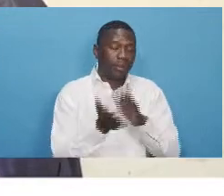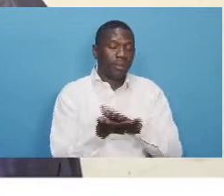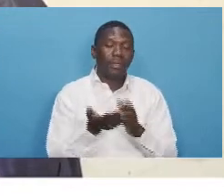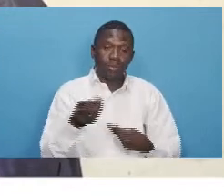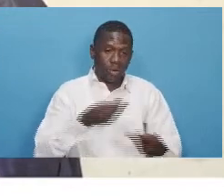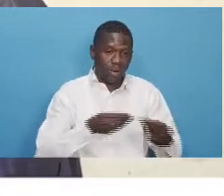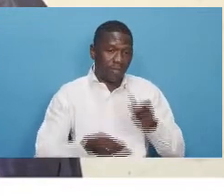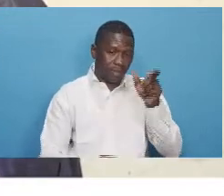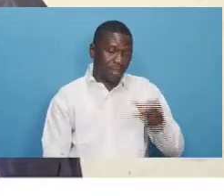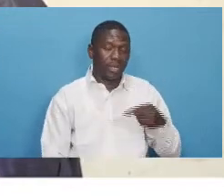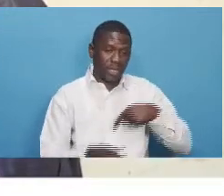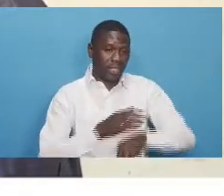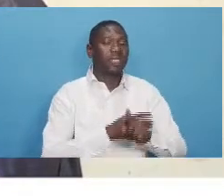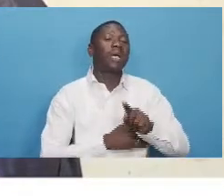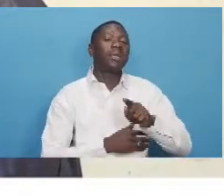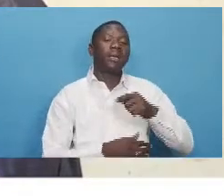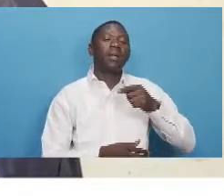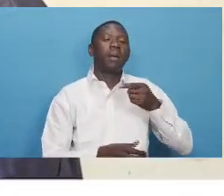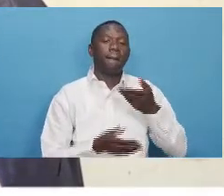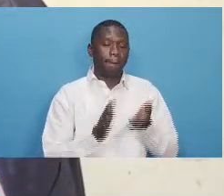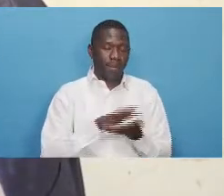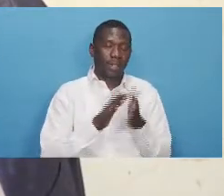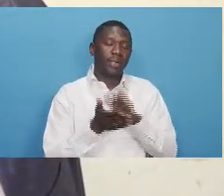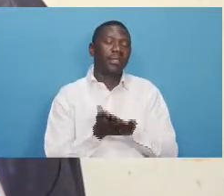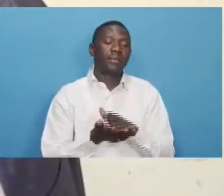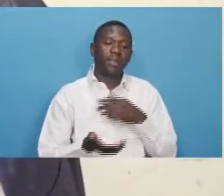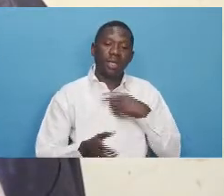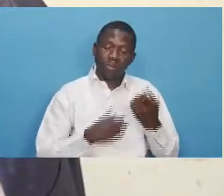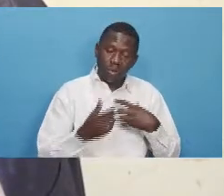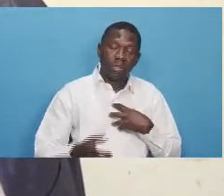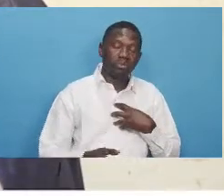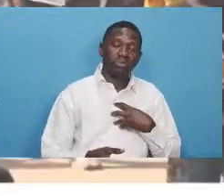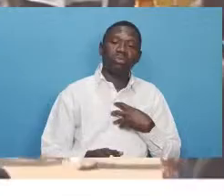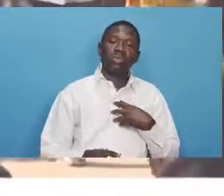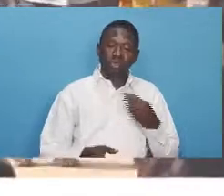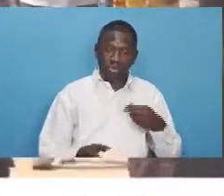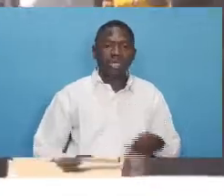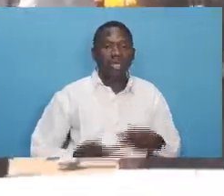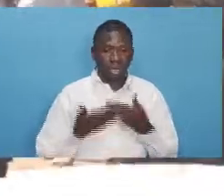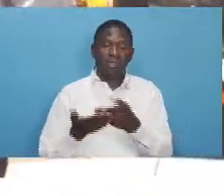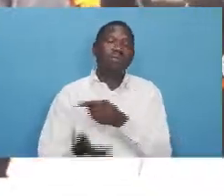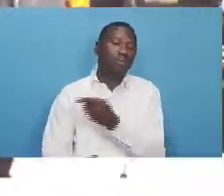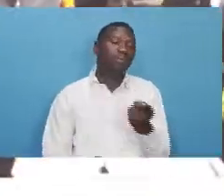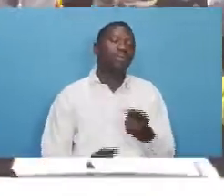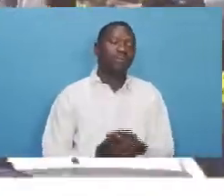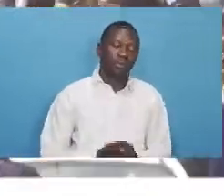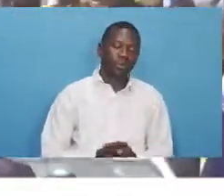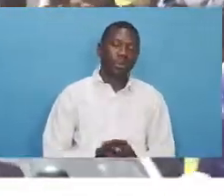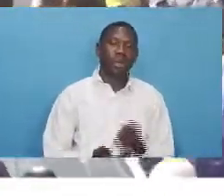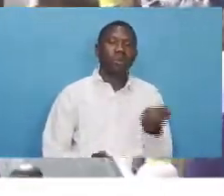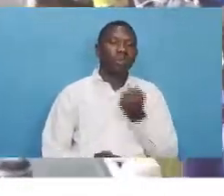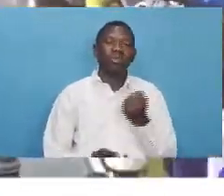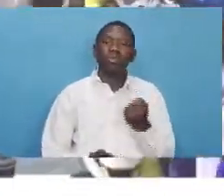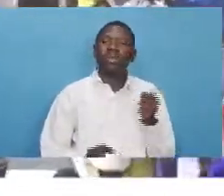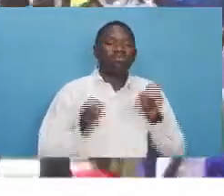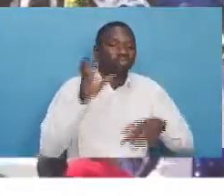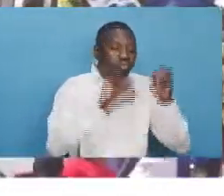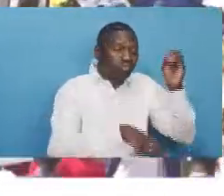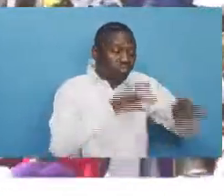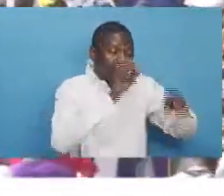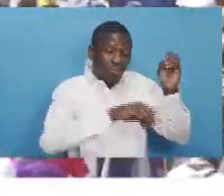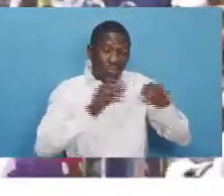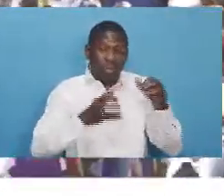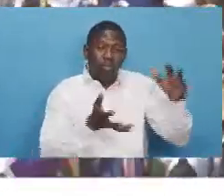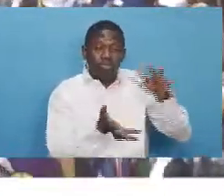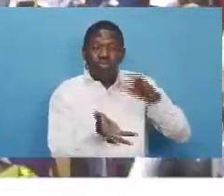the rest, anybody who wants, you are entitled to get, and we will allocate it. Because a lot of waste and garbage accumulates during